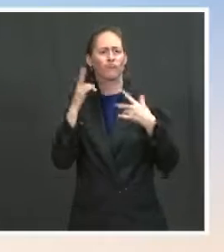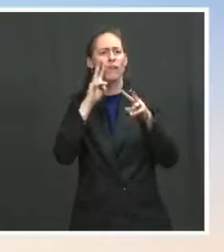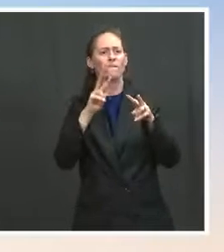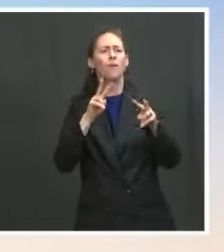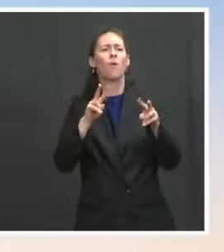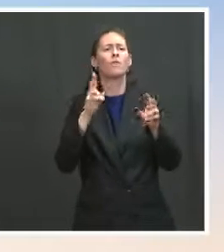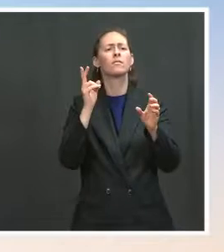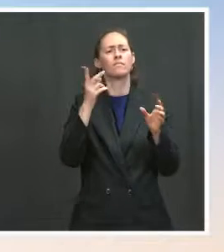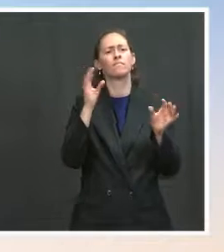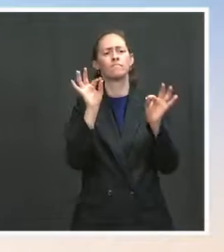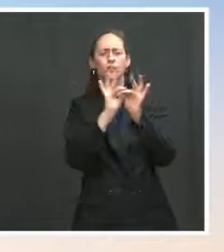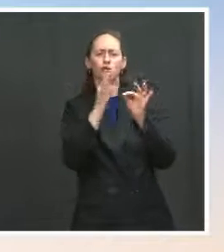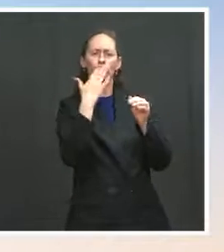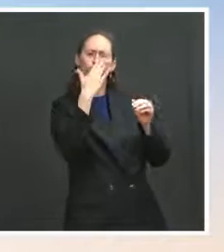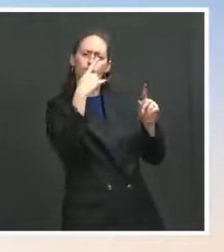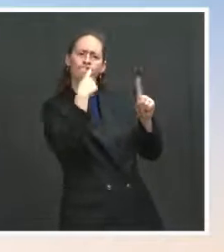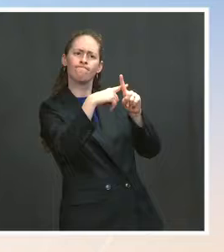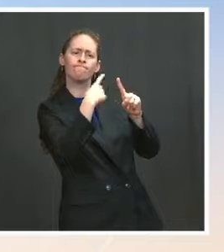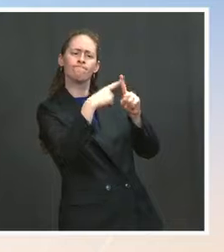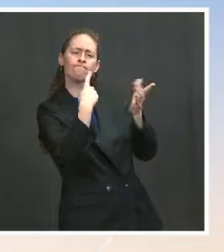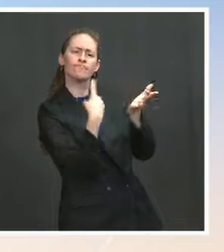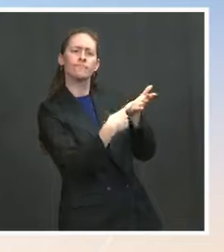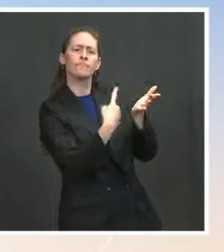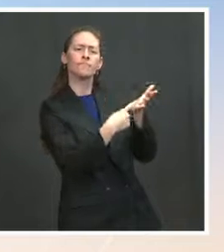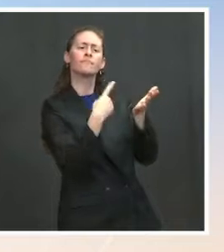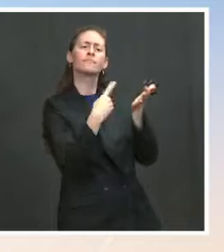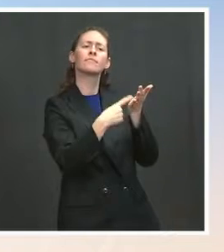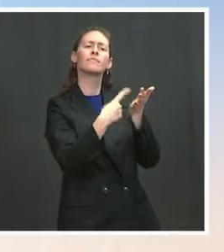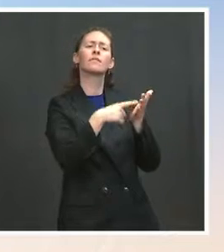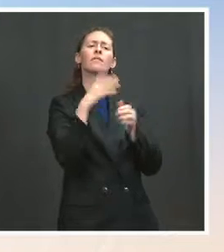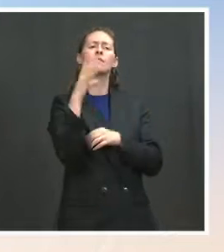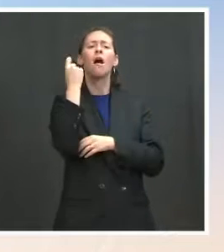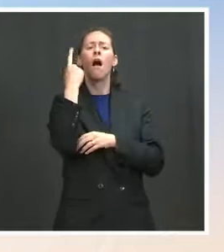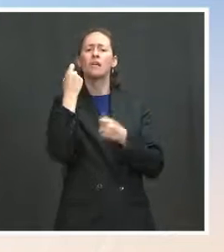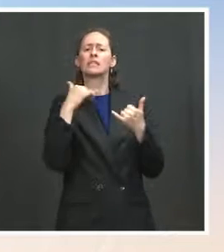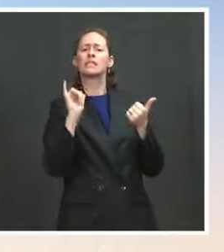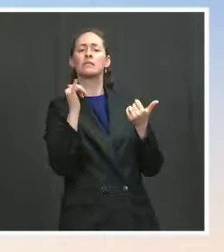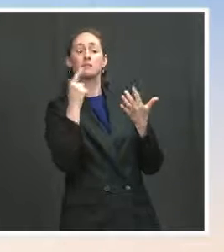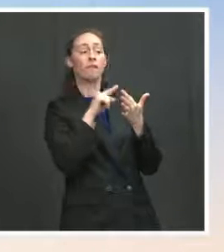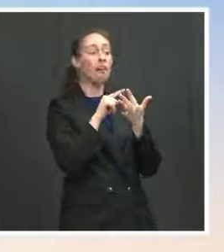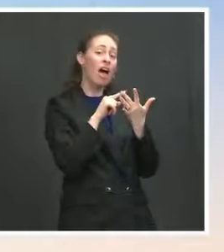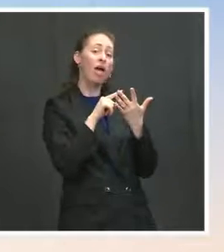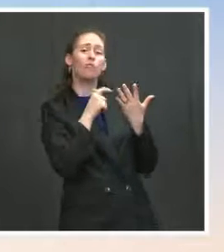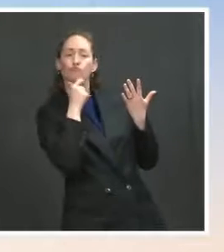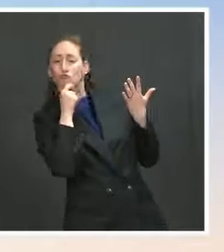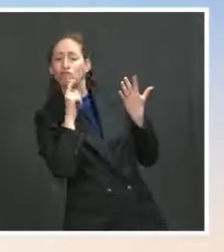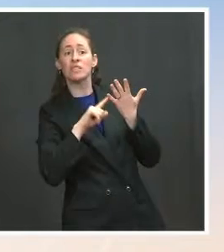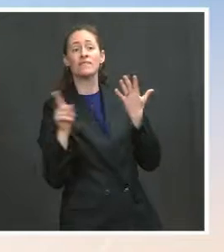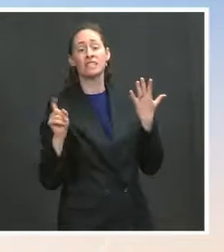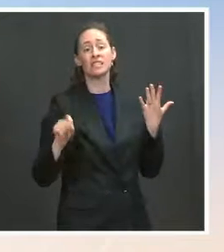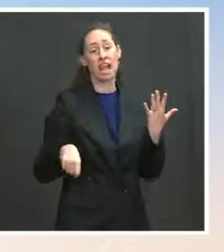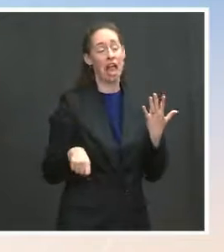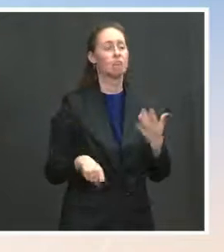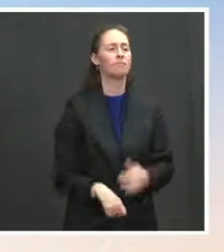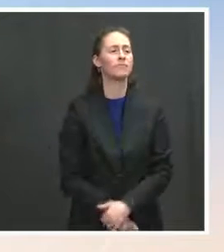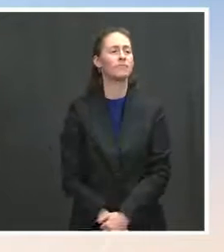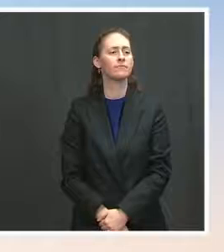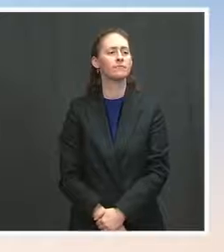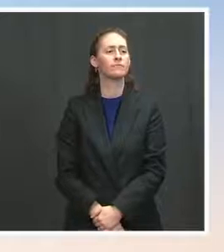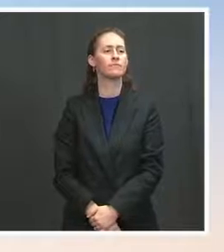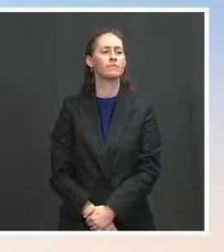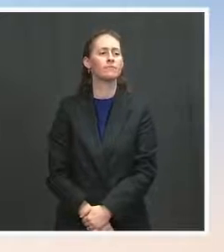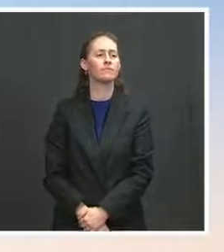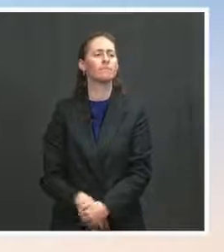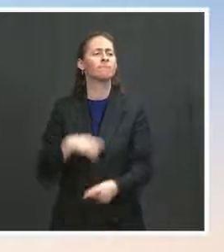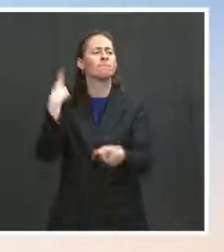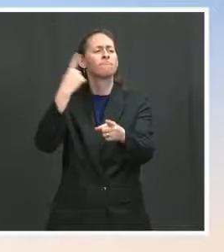keep options open and keep a range of paths open for how we move his ideas forward. And on vaccines, how does the two-dose regimen factor into